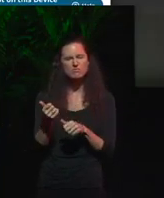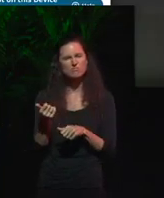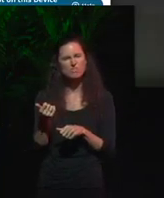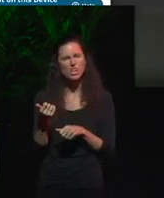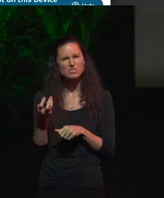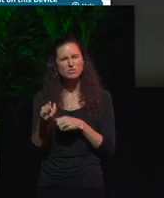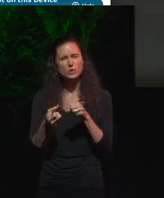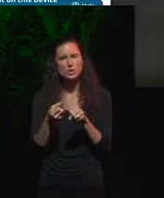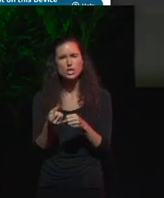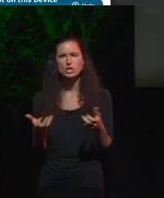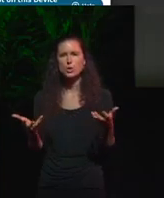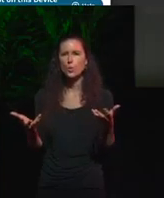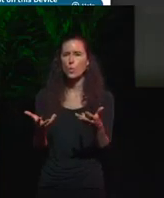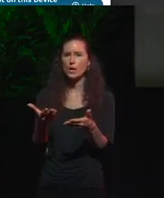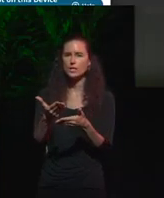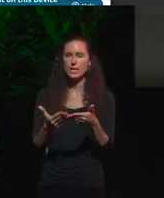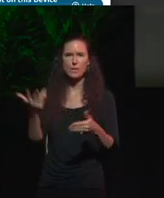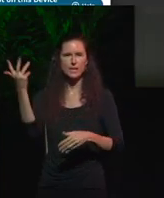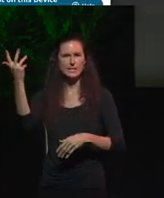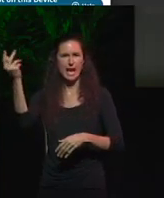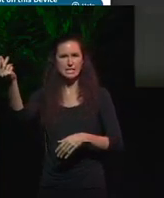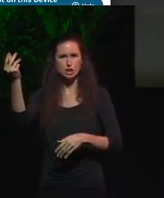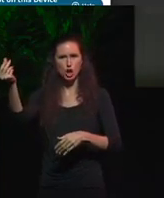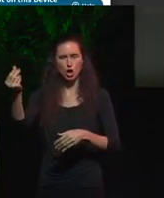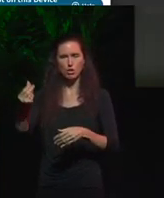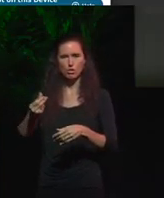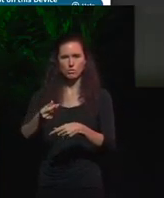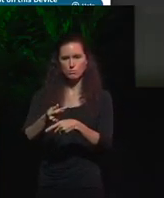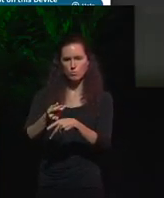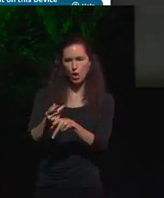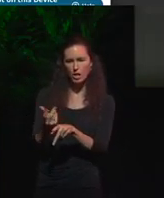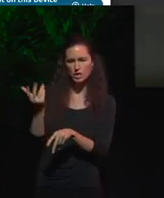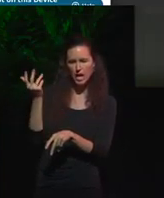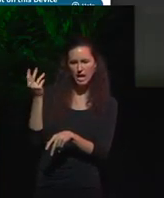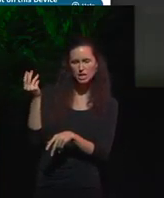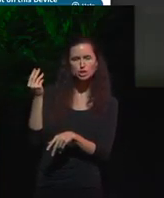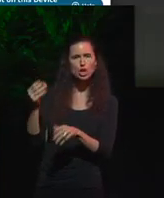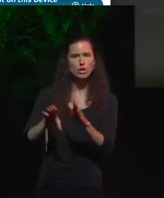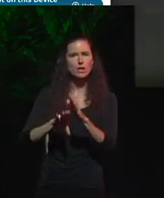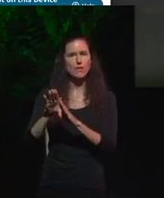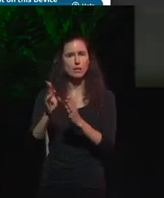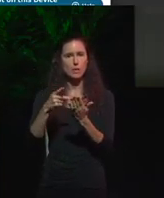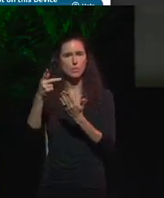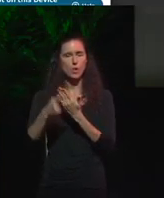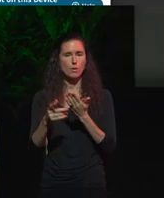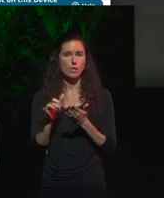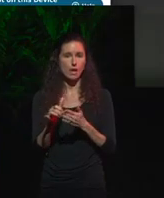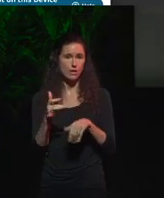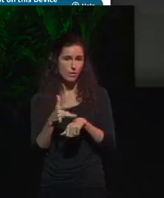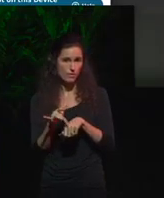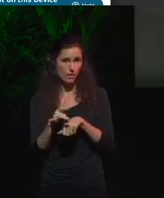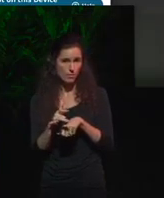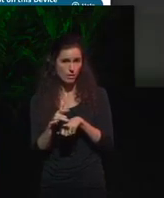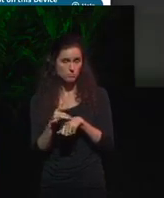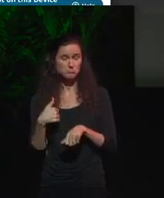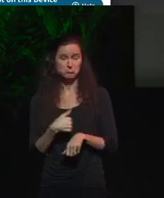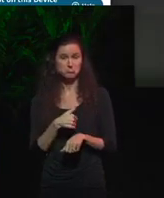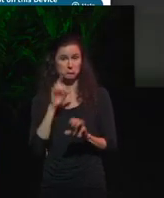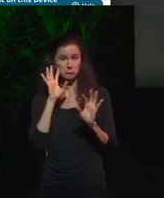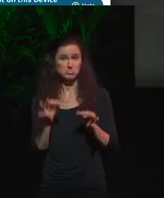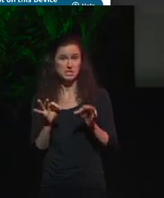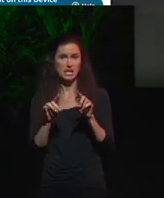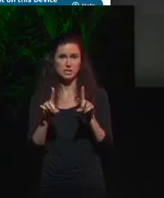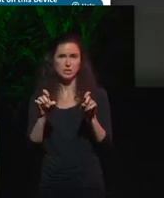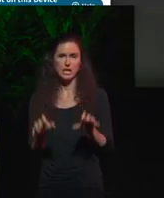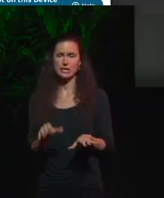what are some of these external products or external faculty development programs that are out there. Well, we tested them. We stuck our feet in the